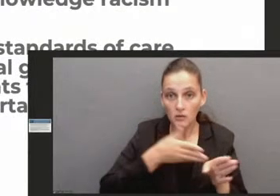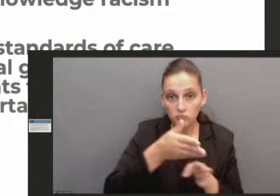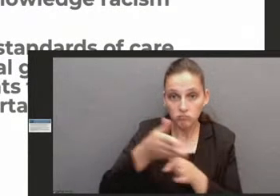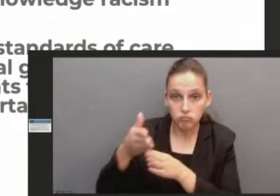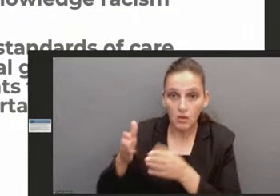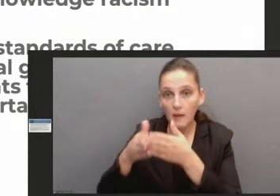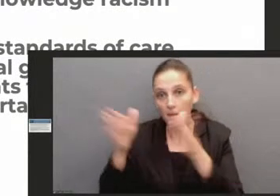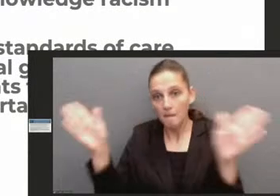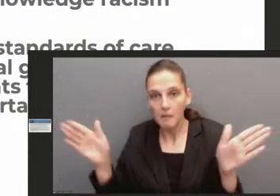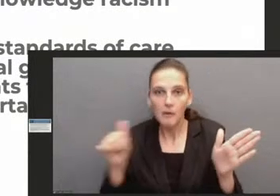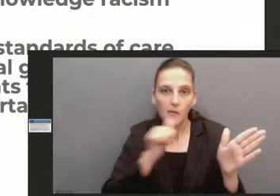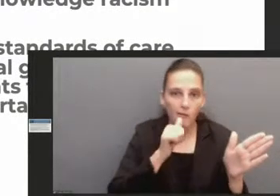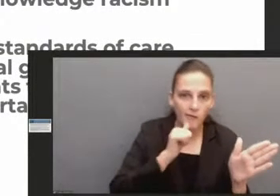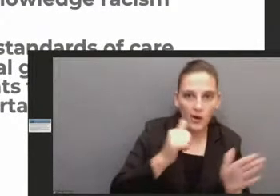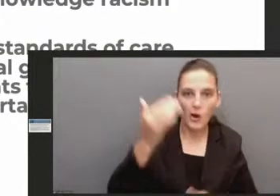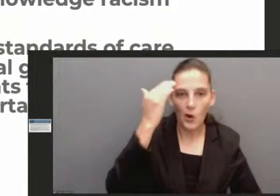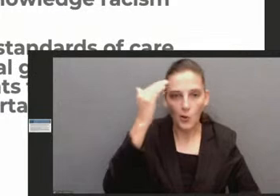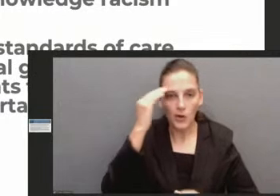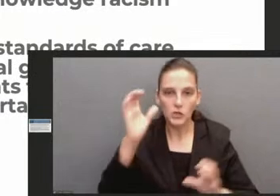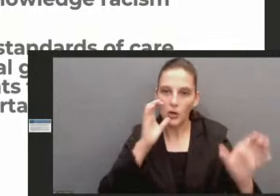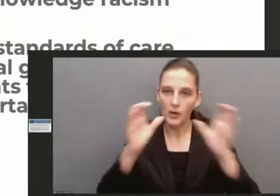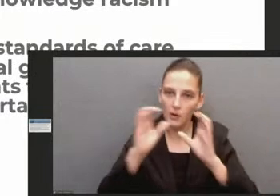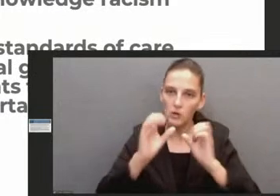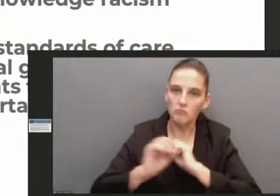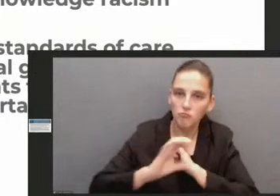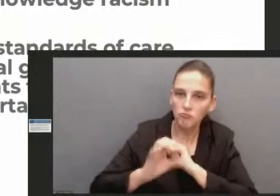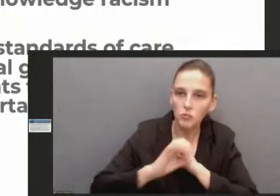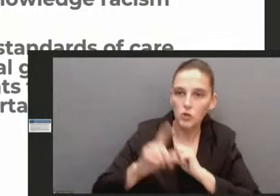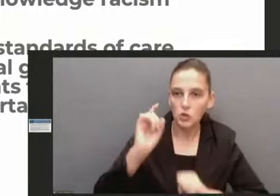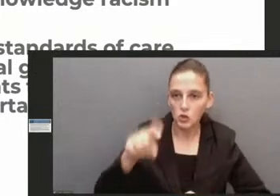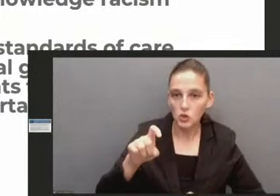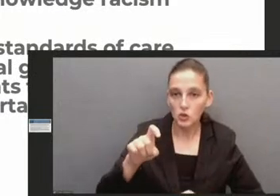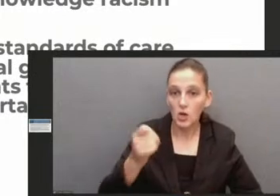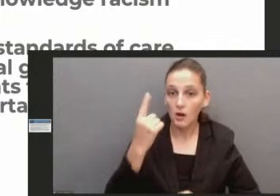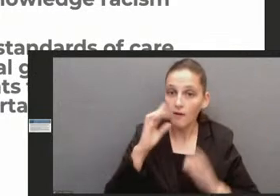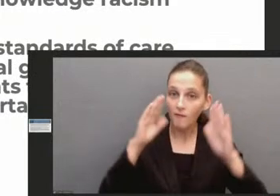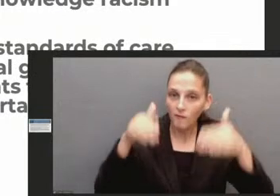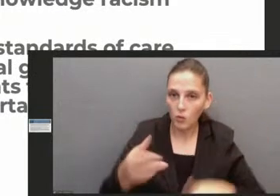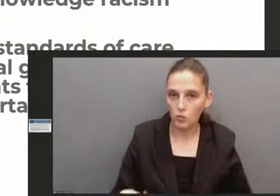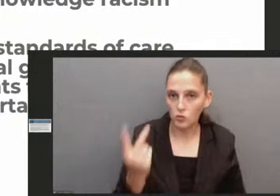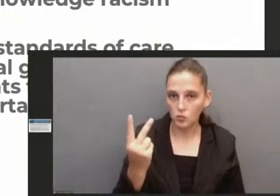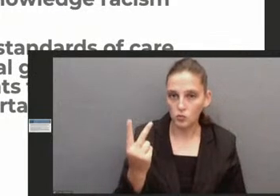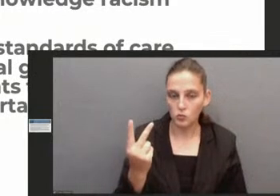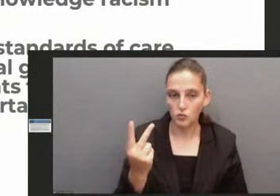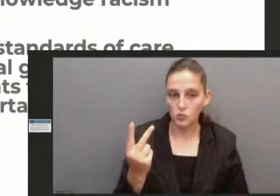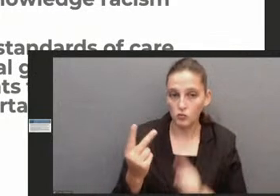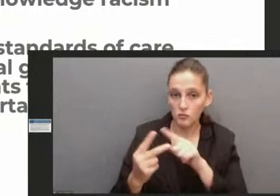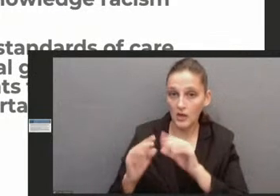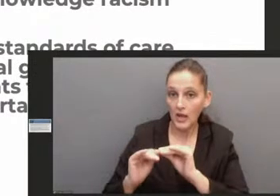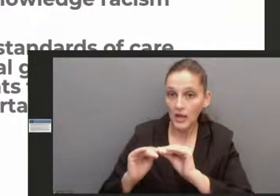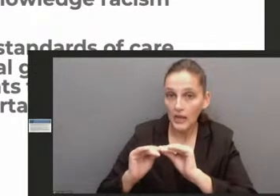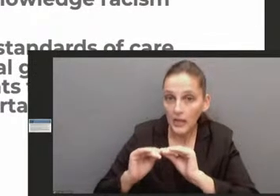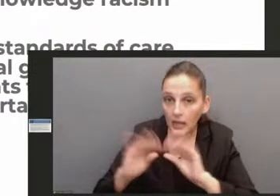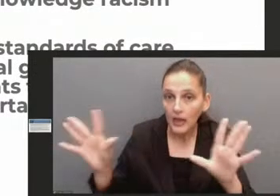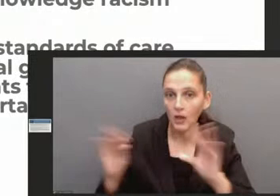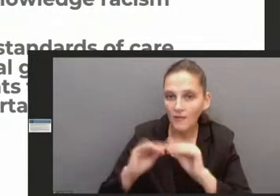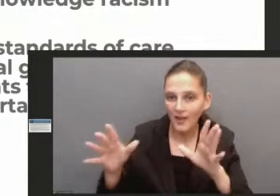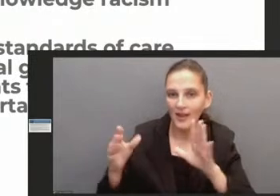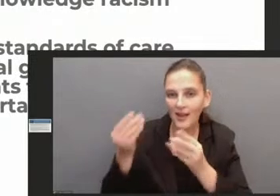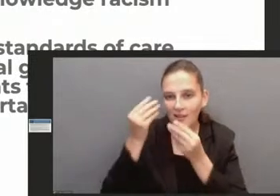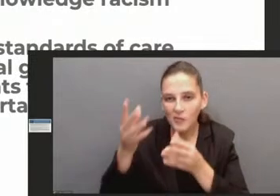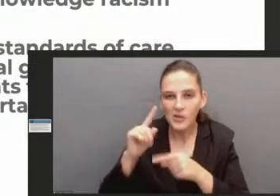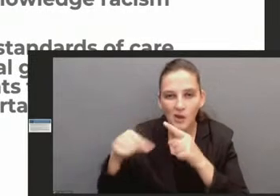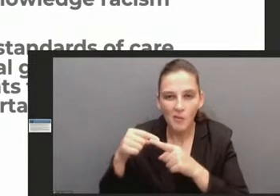awareness, education, communications campaign that's focused on 2 things: clarifying misinformation associated with